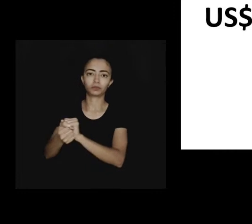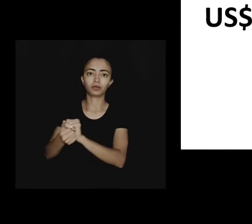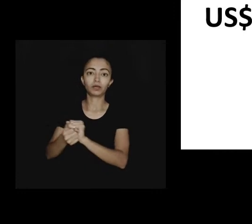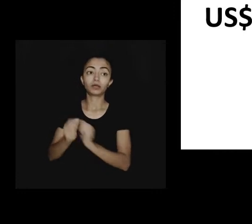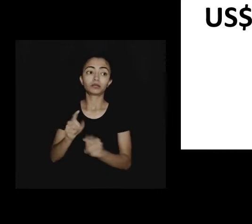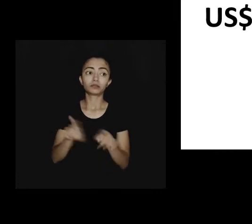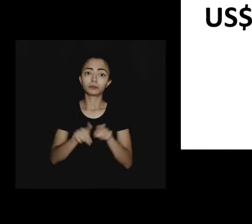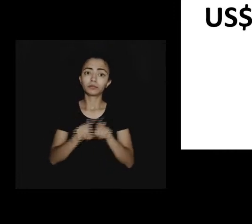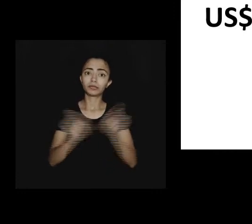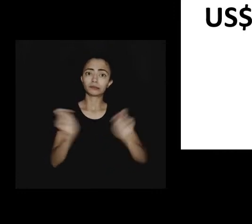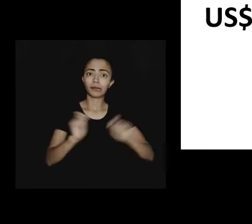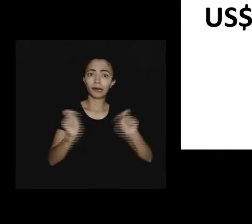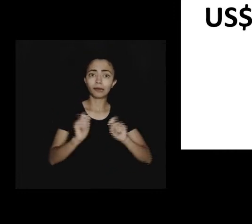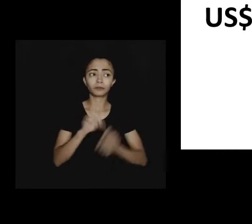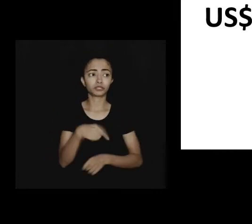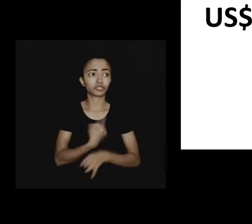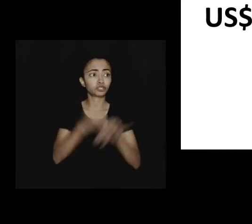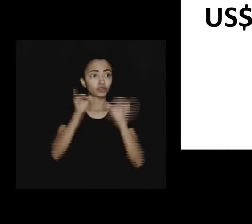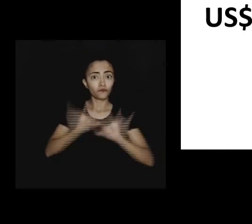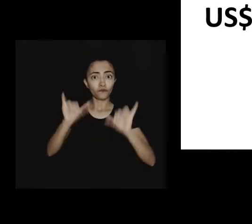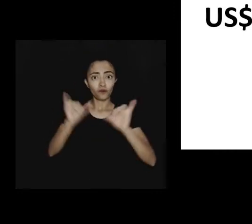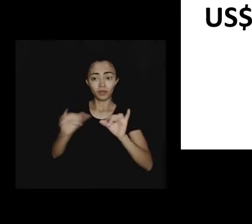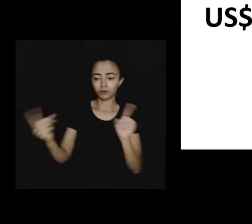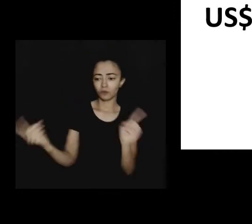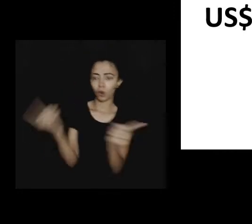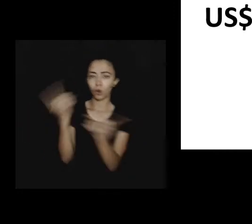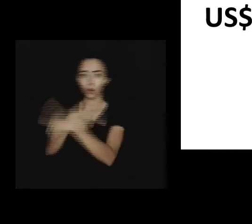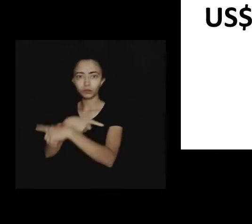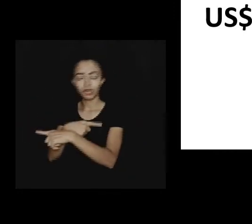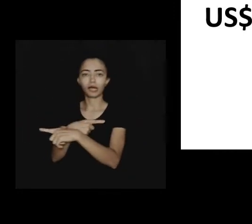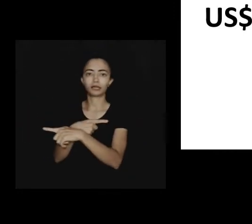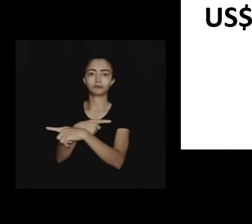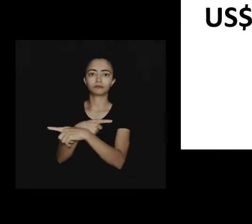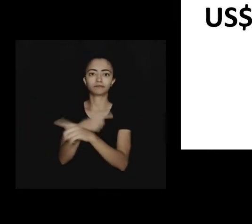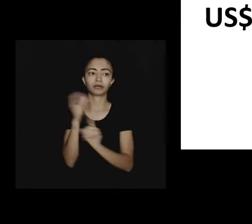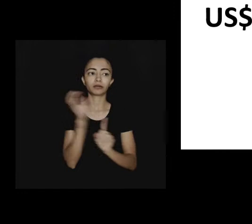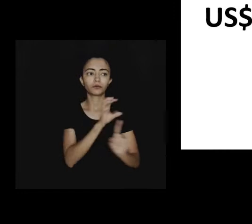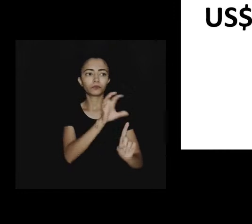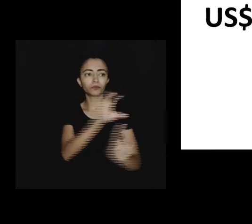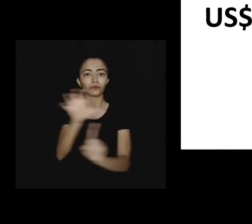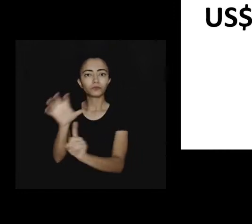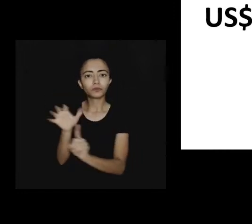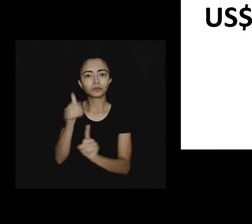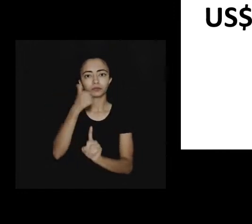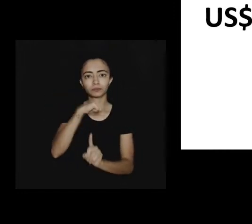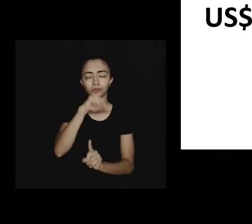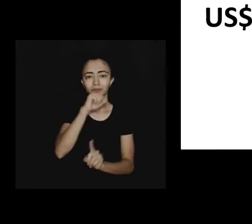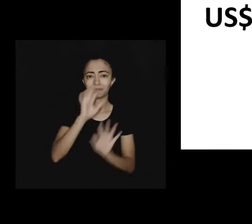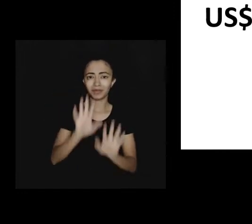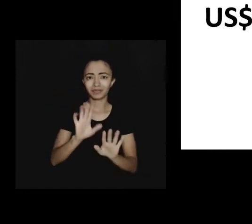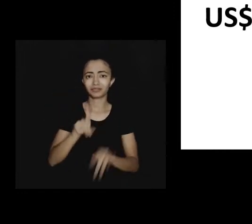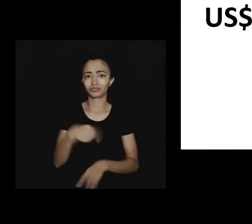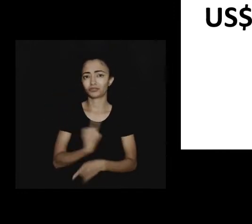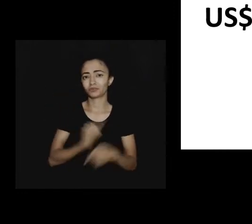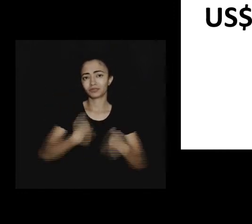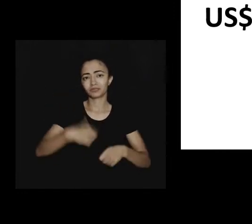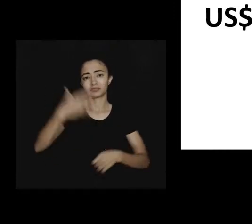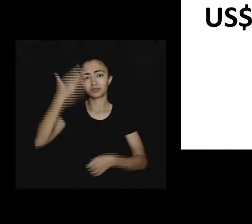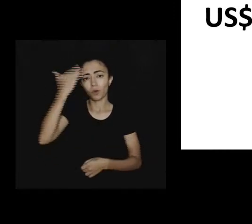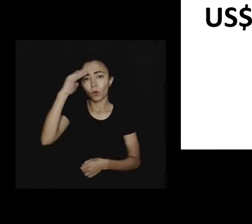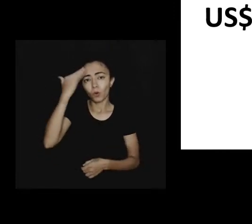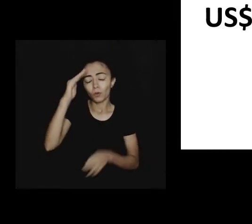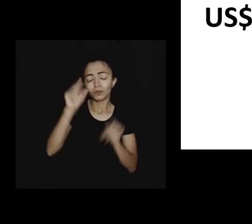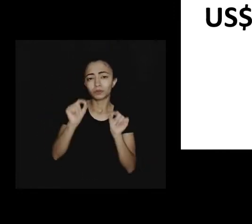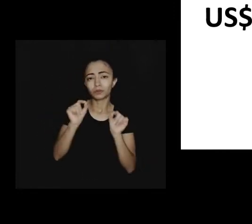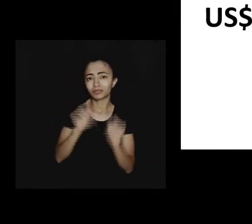it's really, we really need to understand we're not going to win that battle. This is a $55 billion industry in